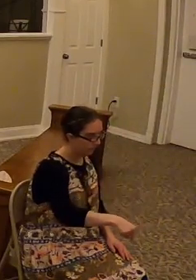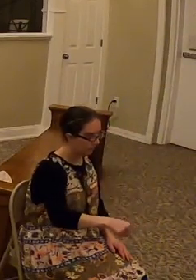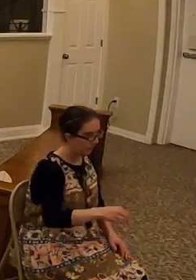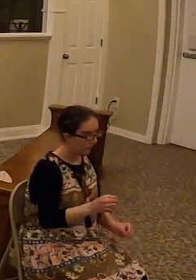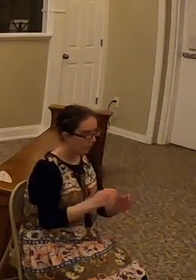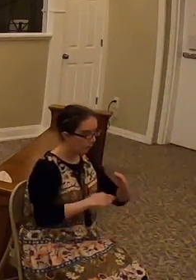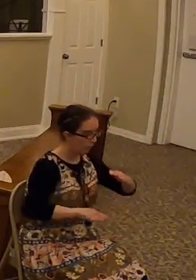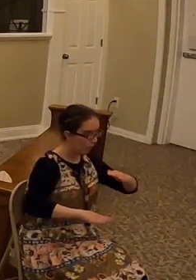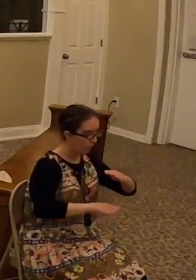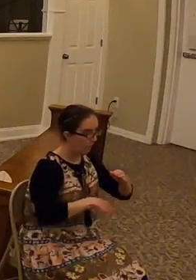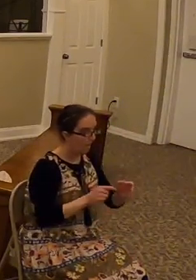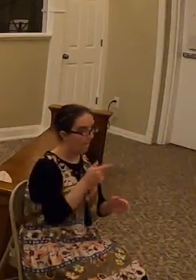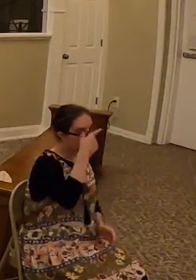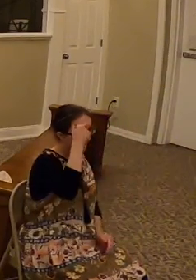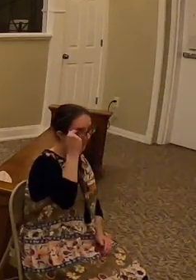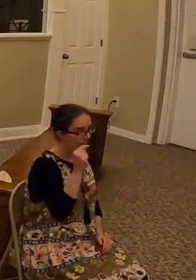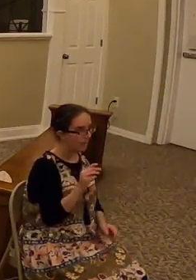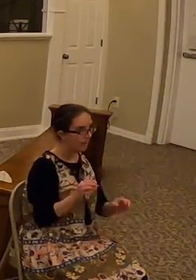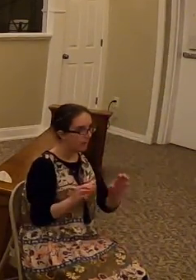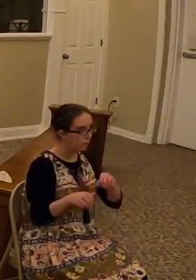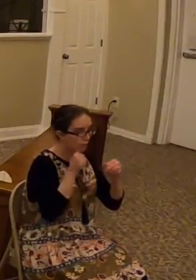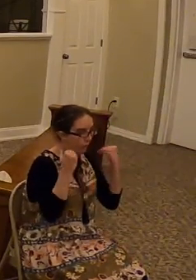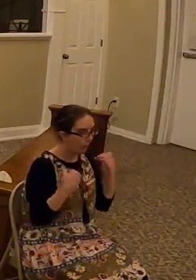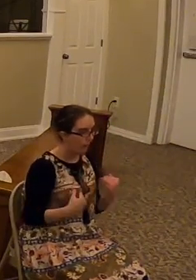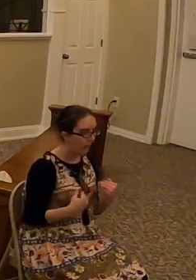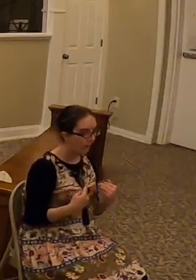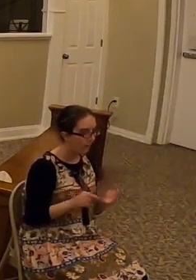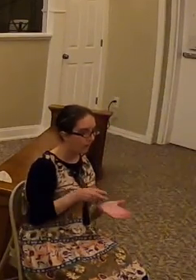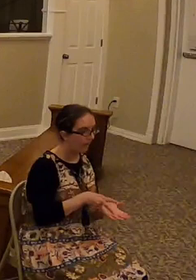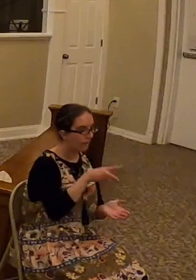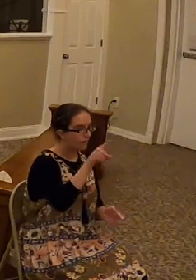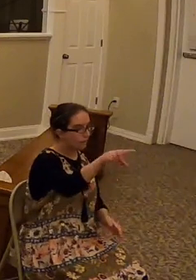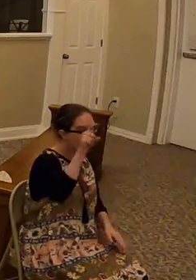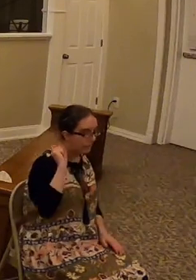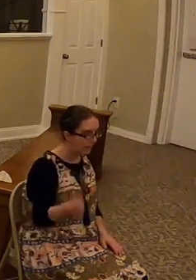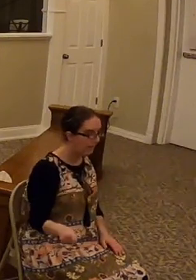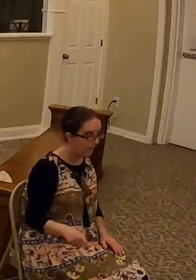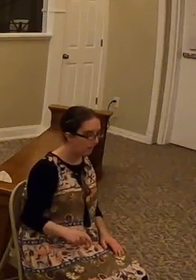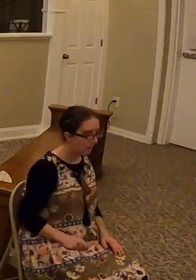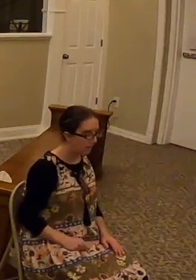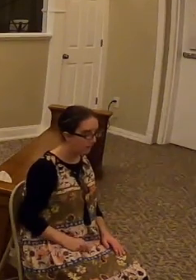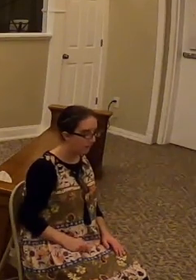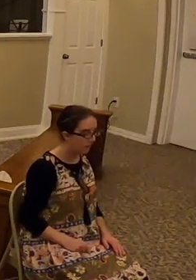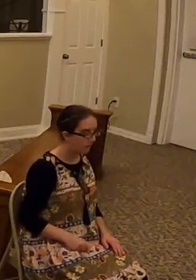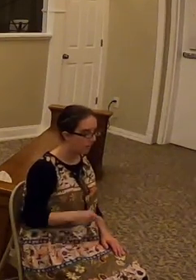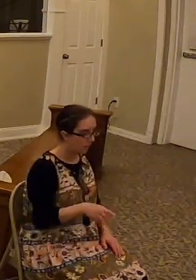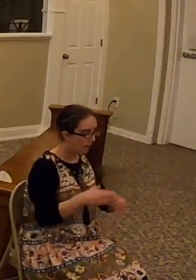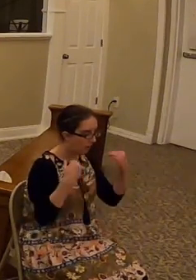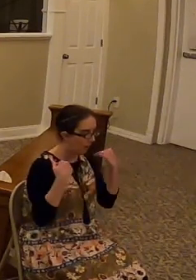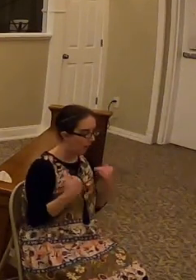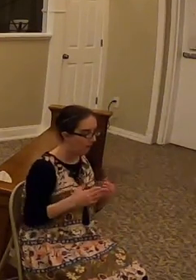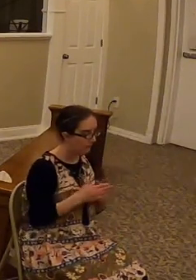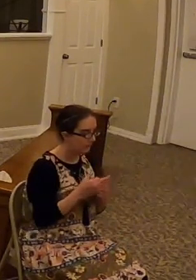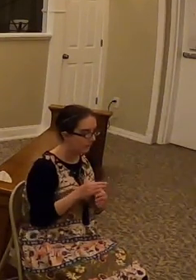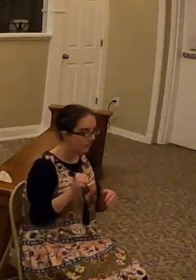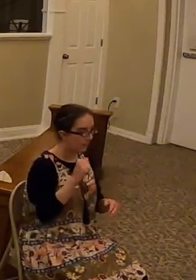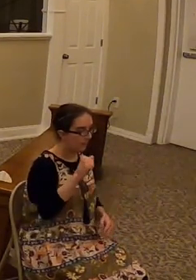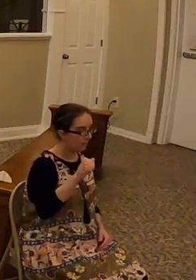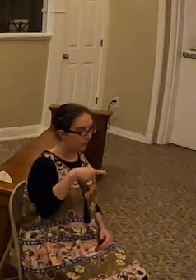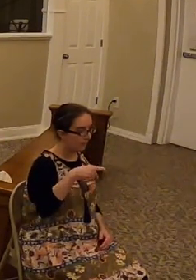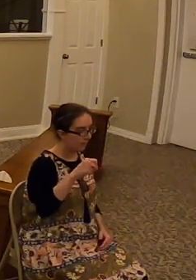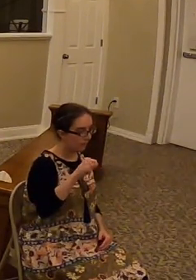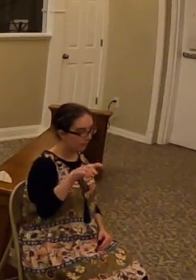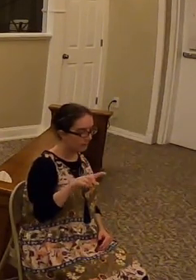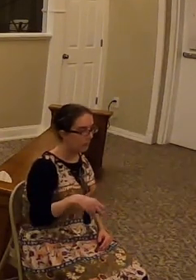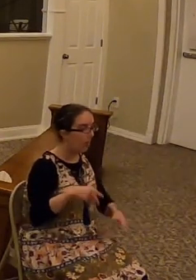going lower and lower and lower because you don't have the lift that you need. Amen? Right. And so you've got some that are apostles.